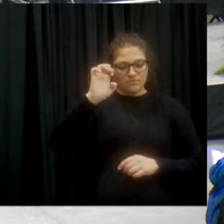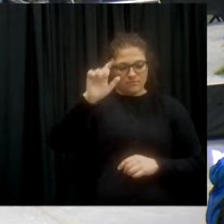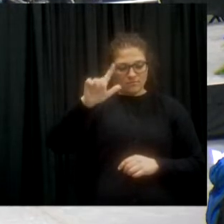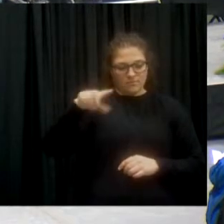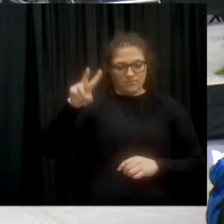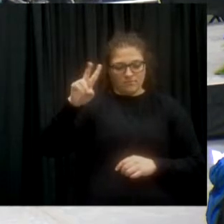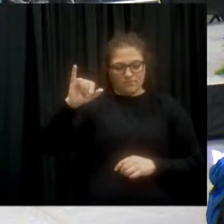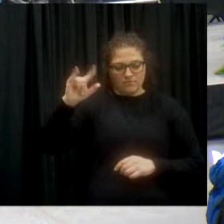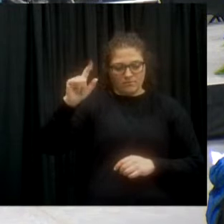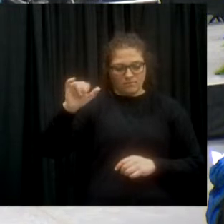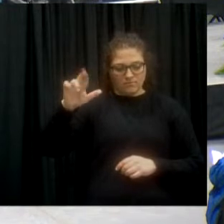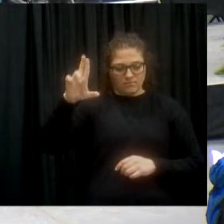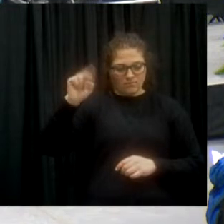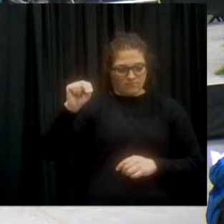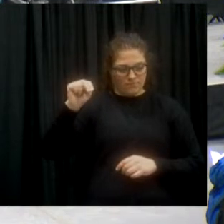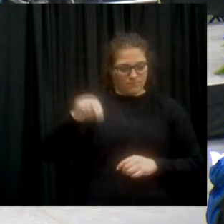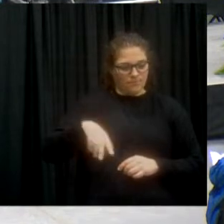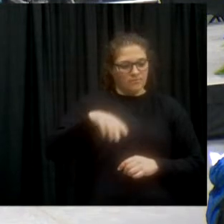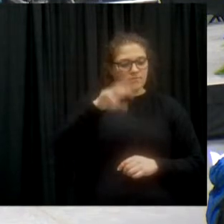Hua Zhang.